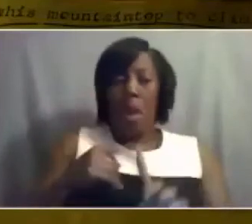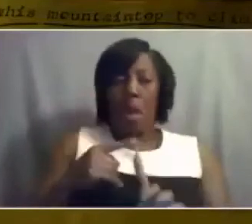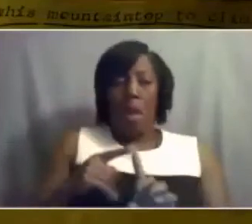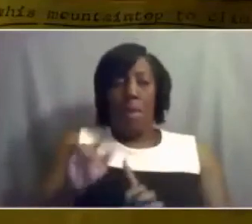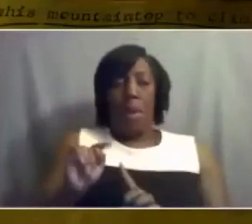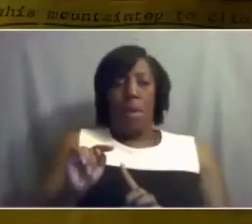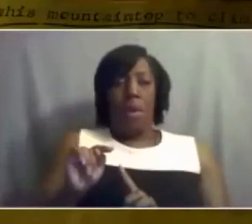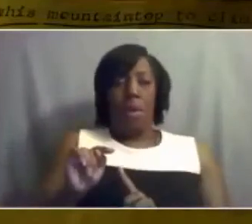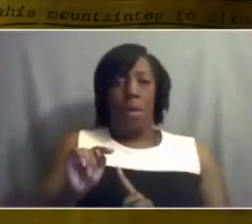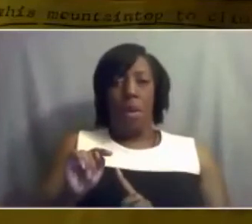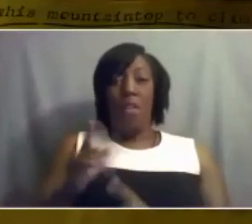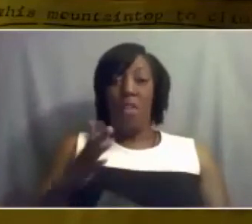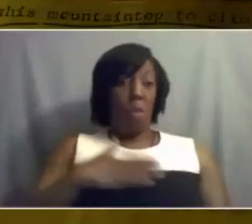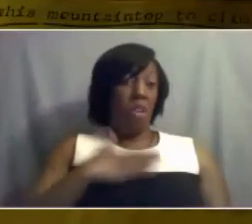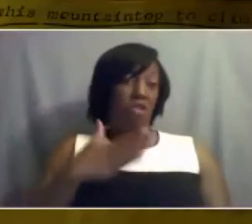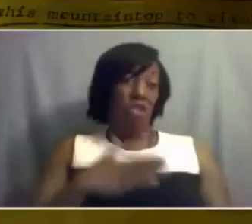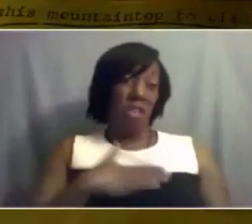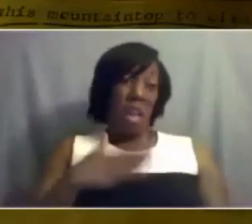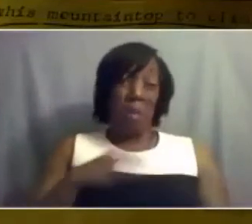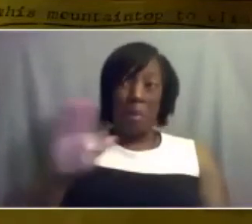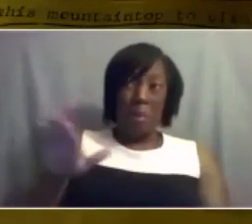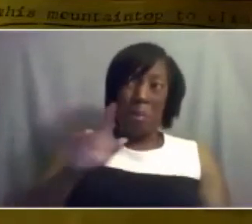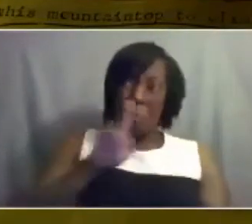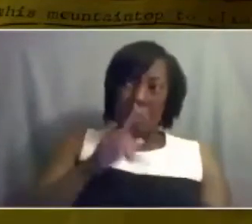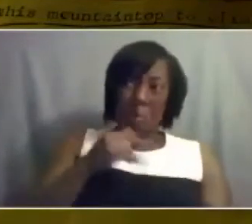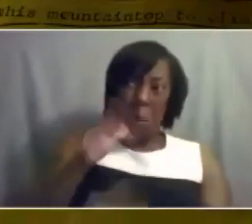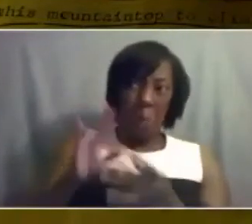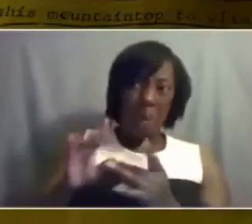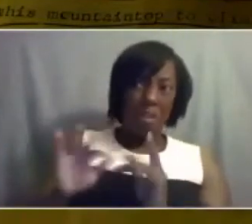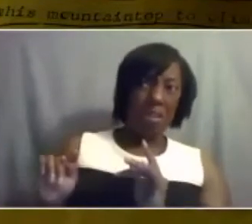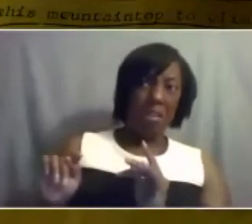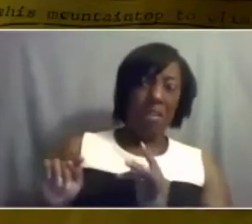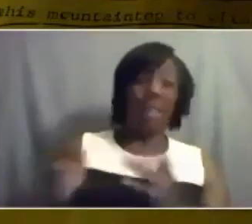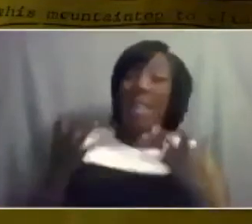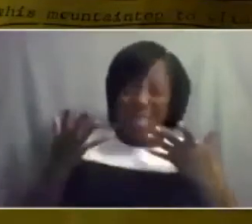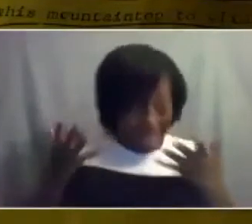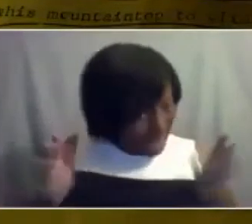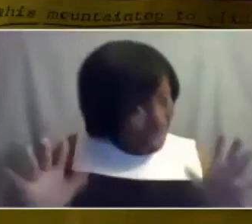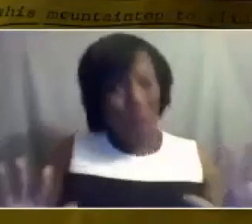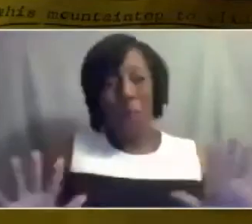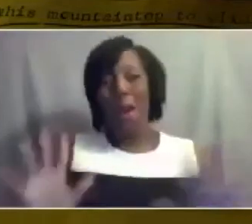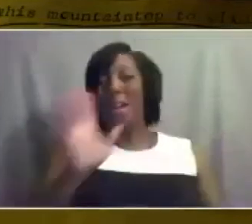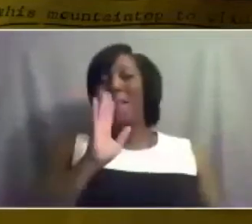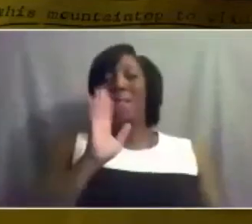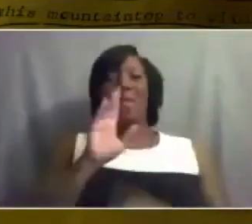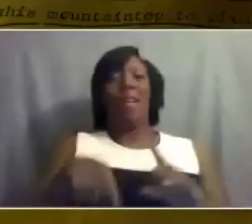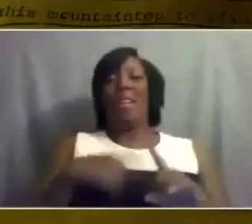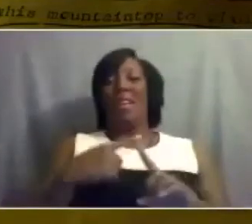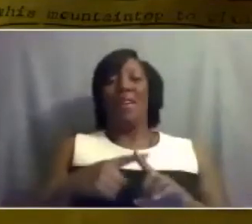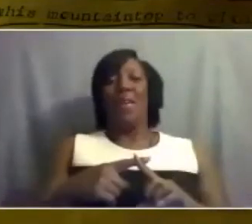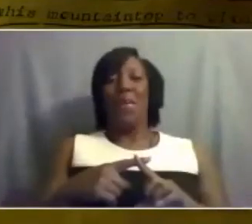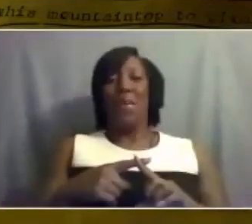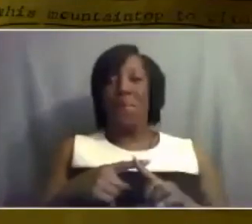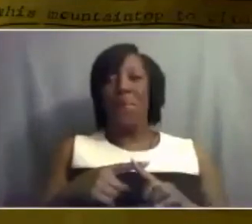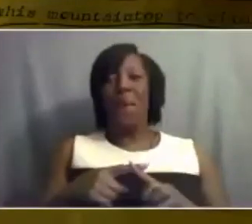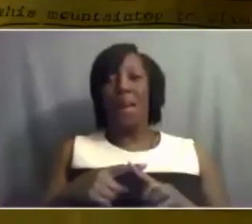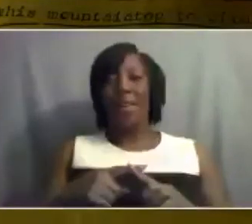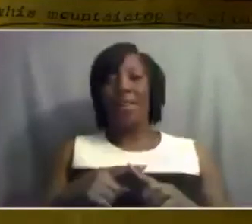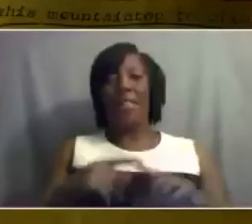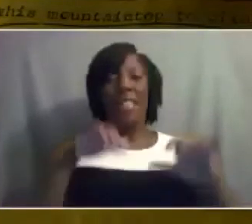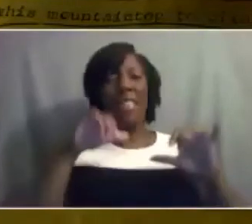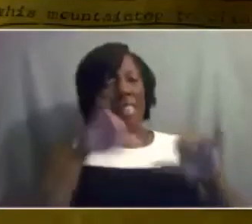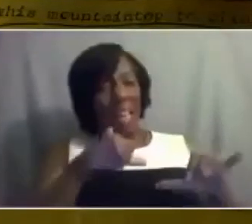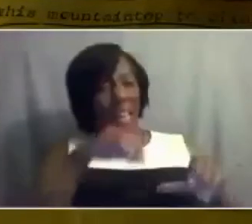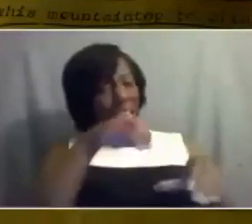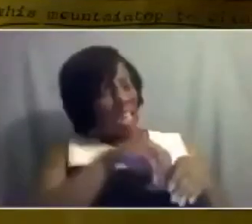people would have been just as happy if he hadn't talked about anything, I think, but they certainly didn't want him talking about anything other than, stay in your lane,